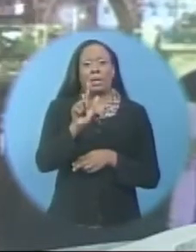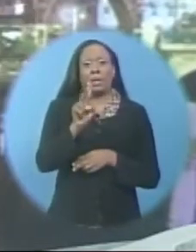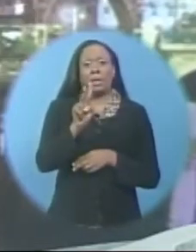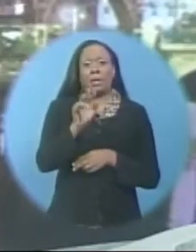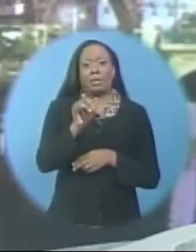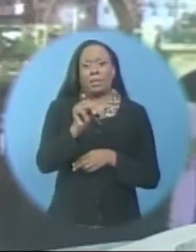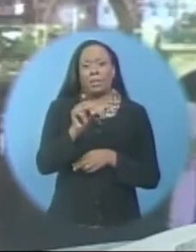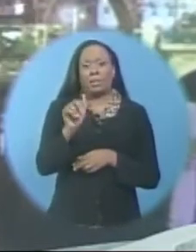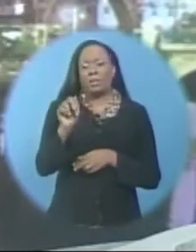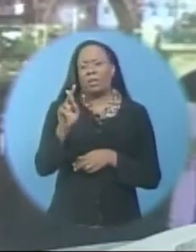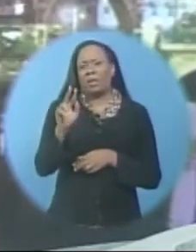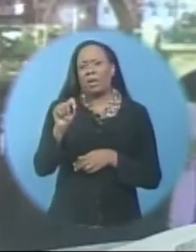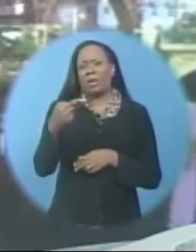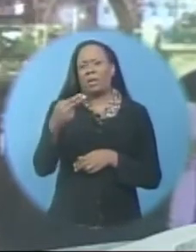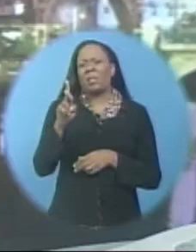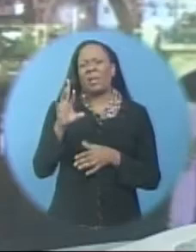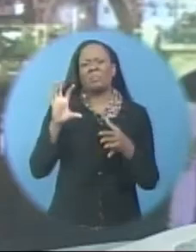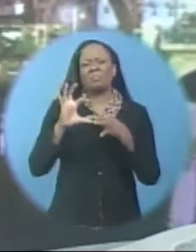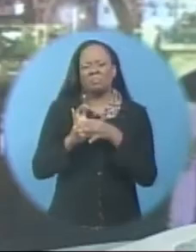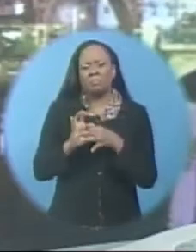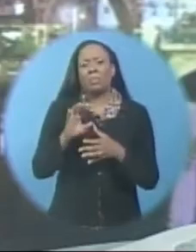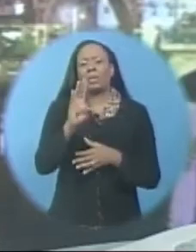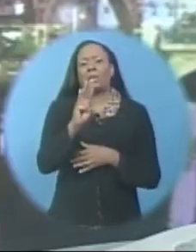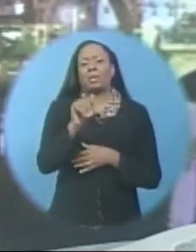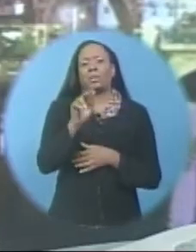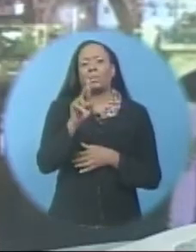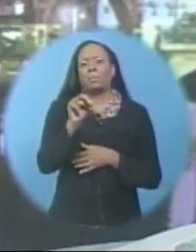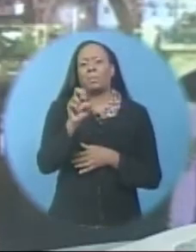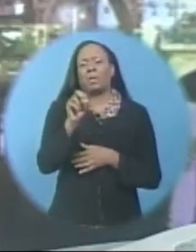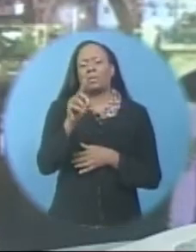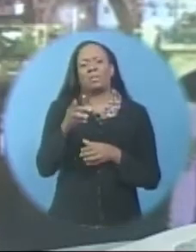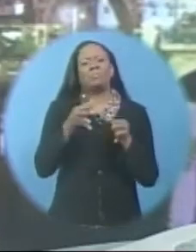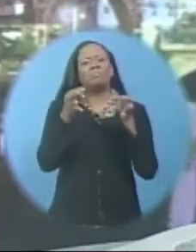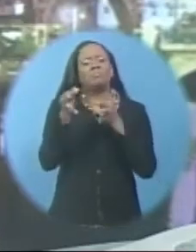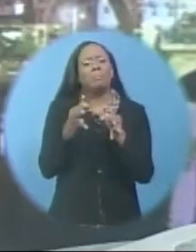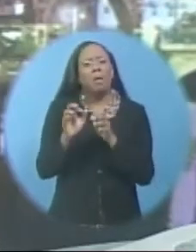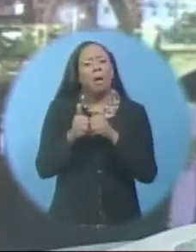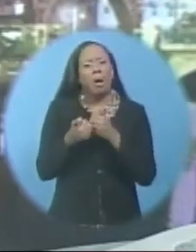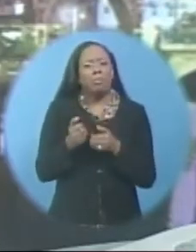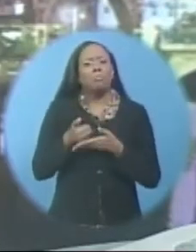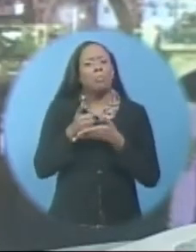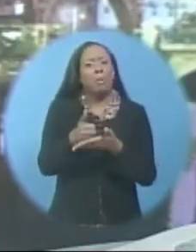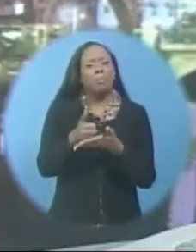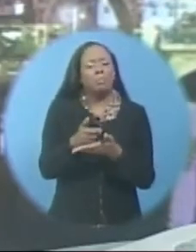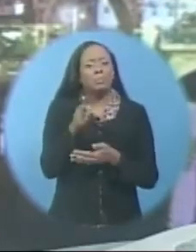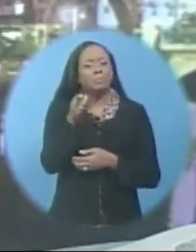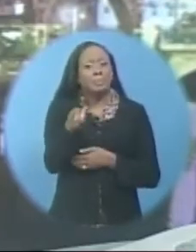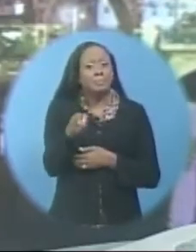of the Barbados National Organization of the Disabled, explained how the program helped him.